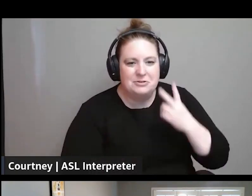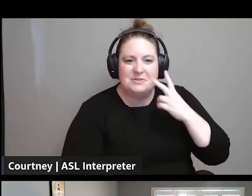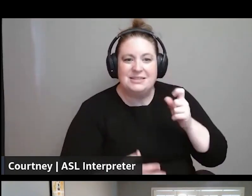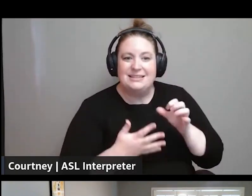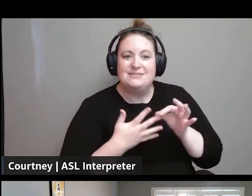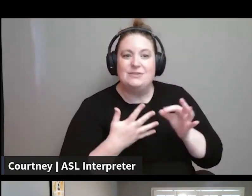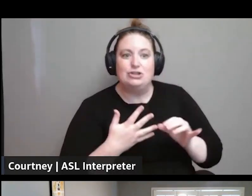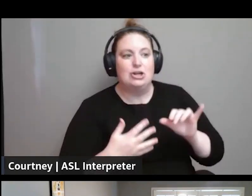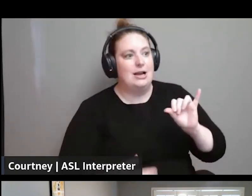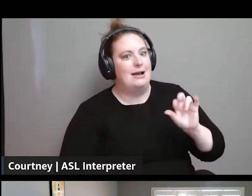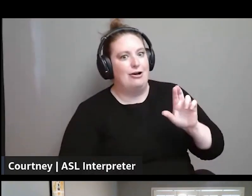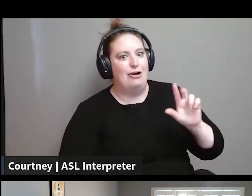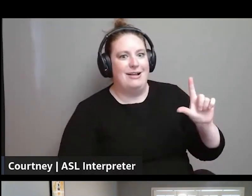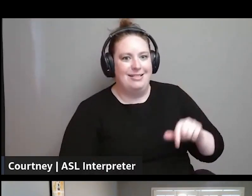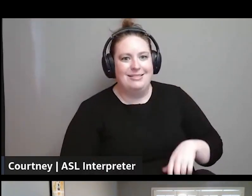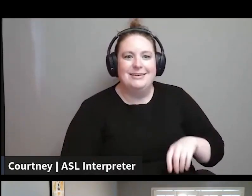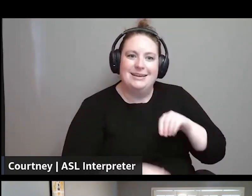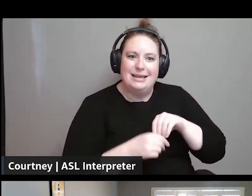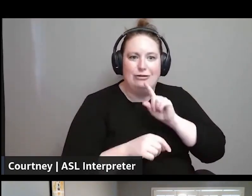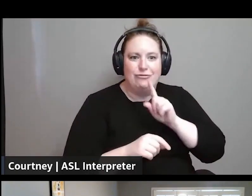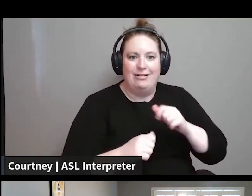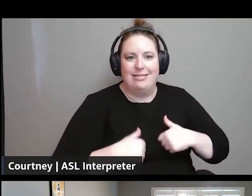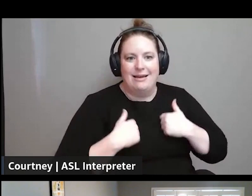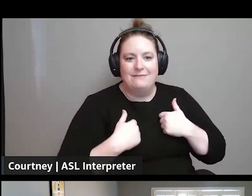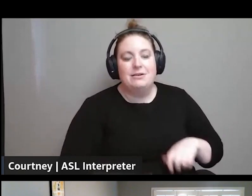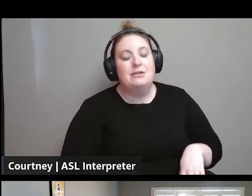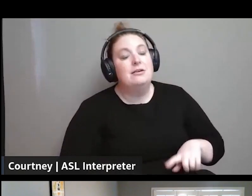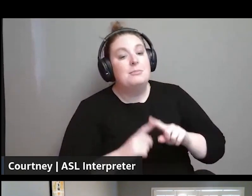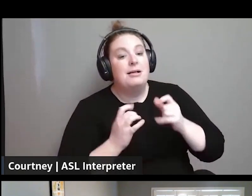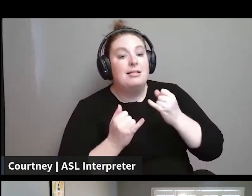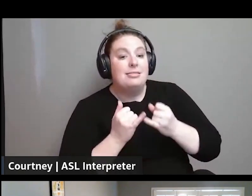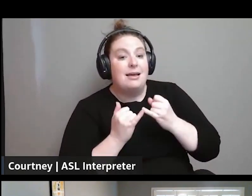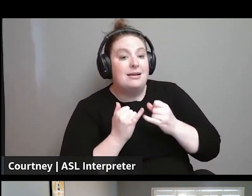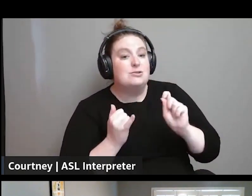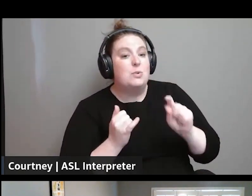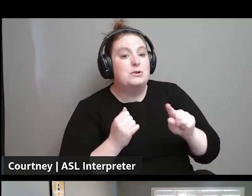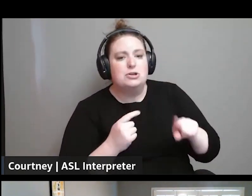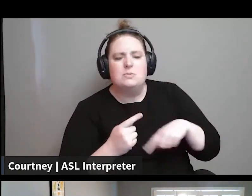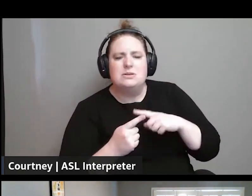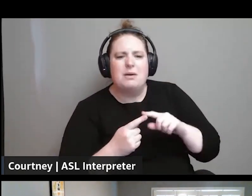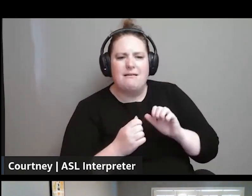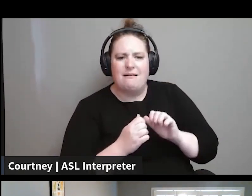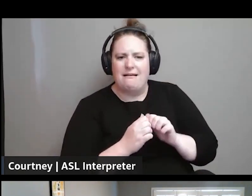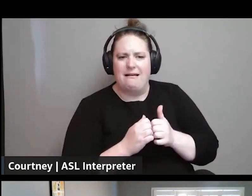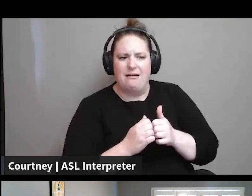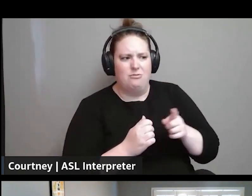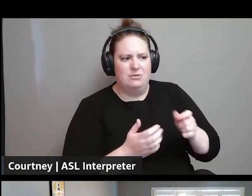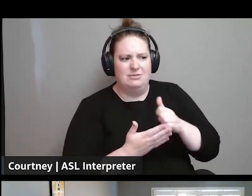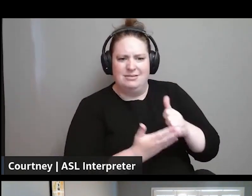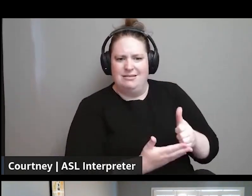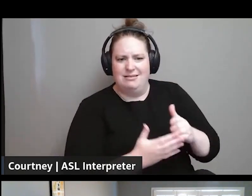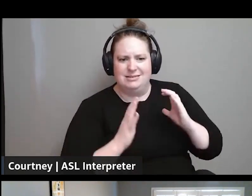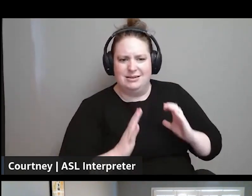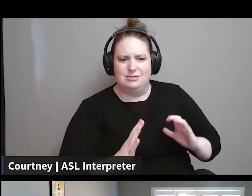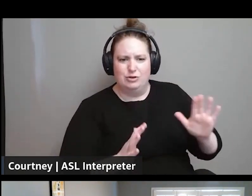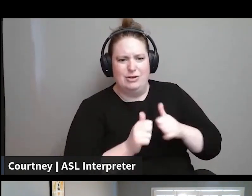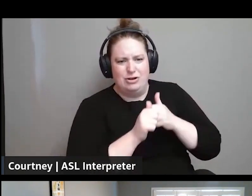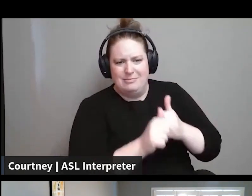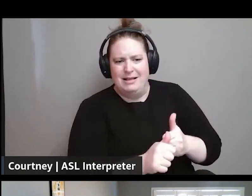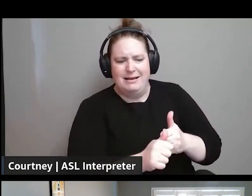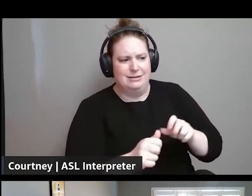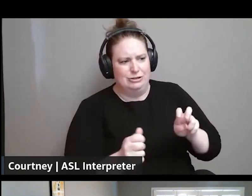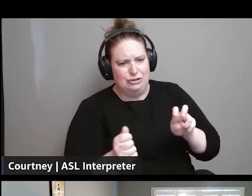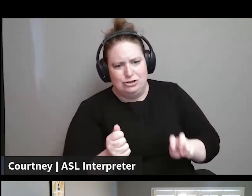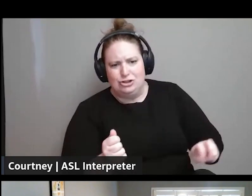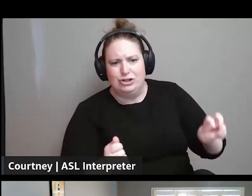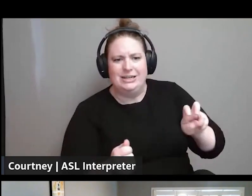IRL. So the last question that I had really was just about how this is going to help customers in their compliance journey moving